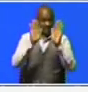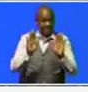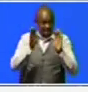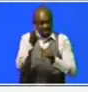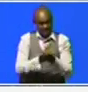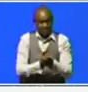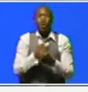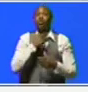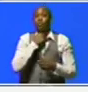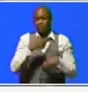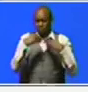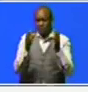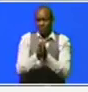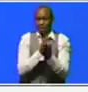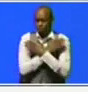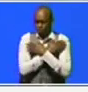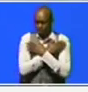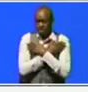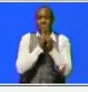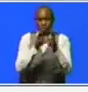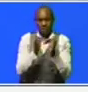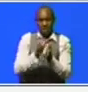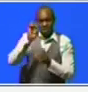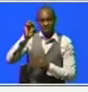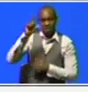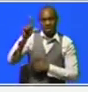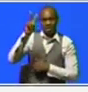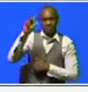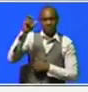would want now to hand you over to my colleague, Elvis Kosgei in Uasin Gishu, if you can.